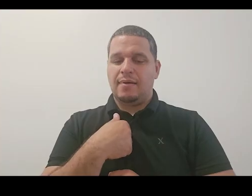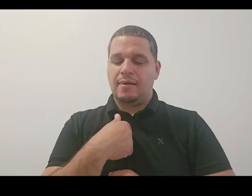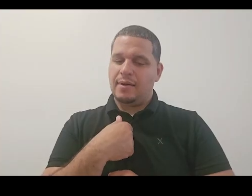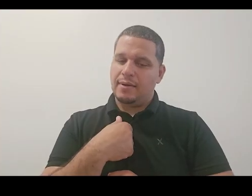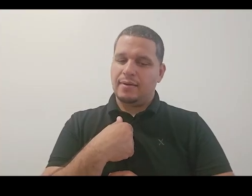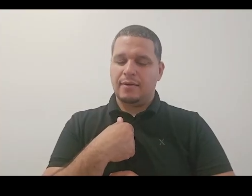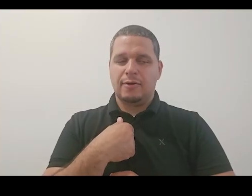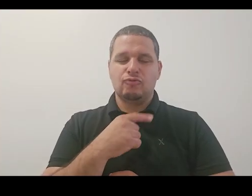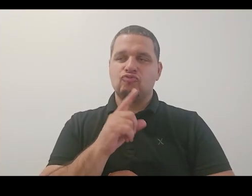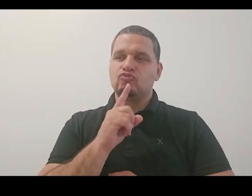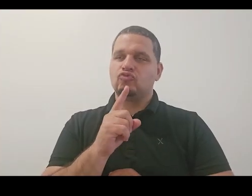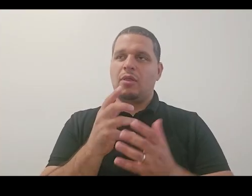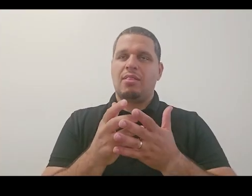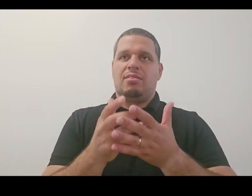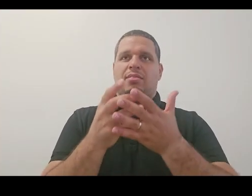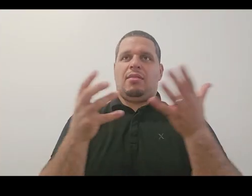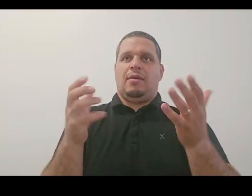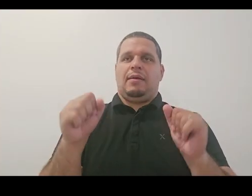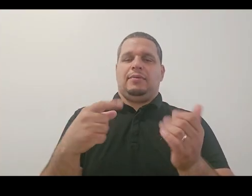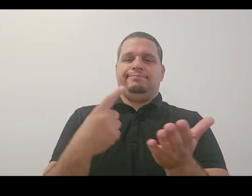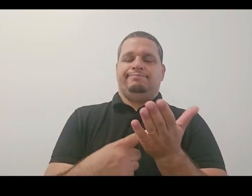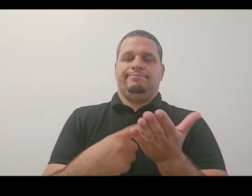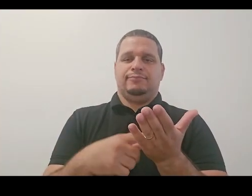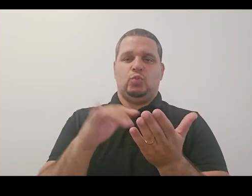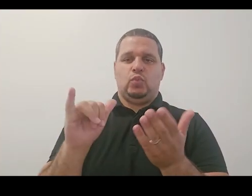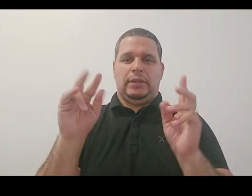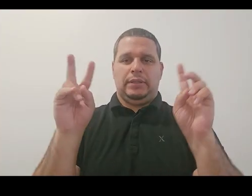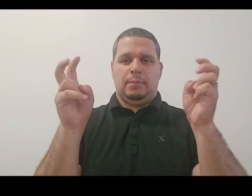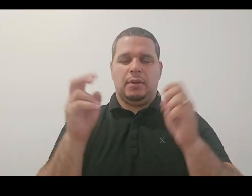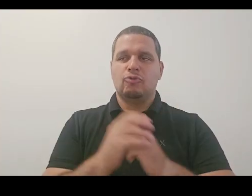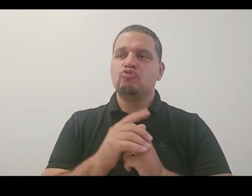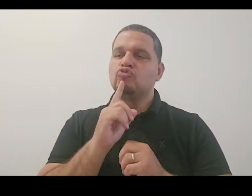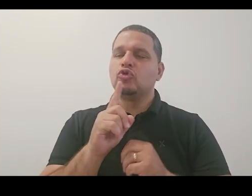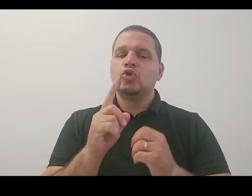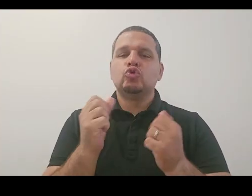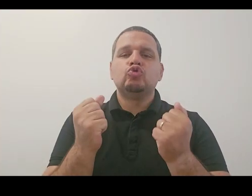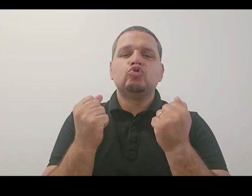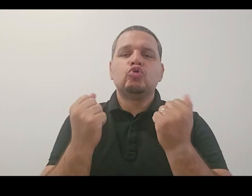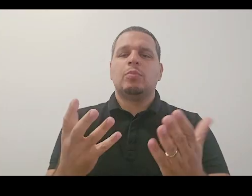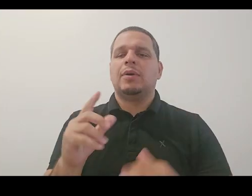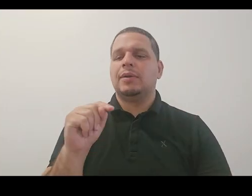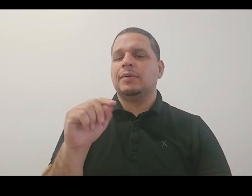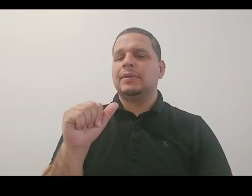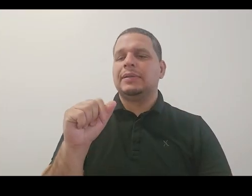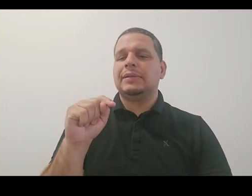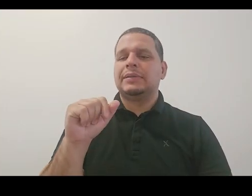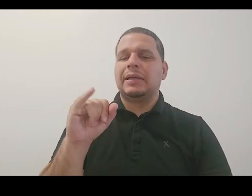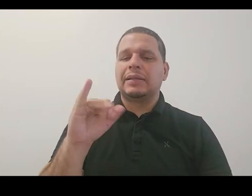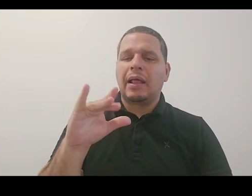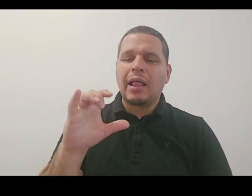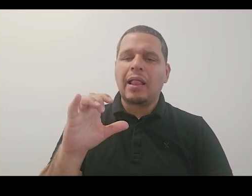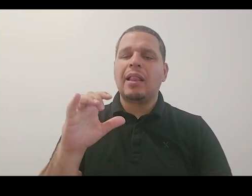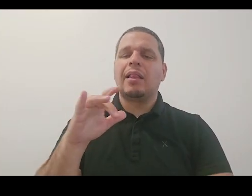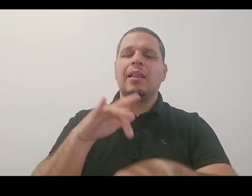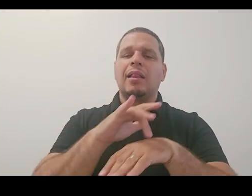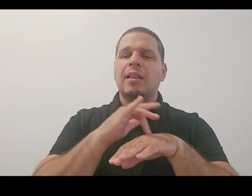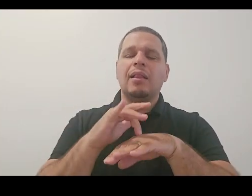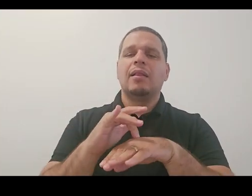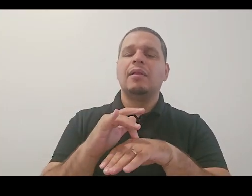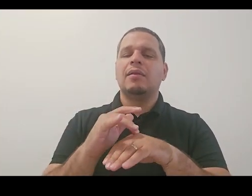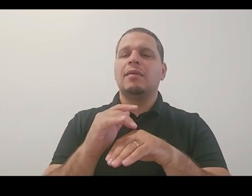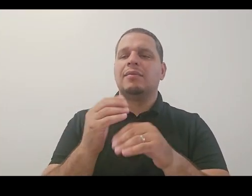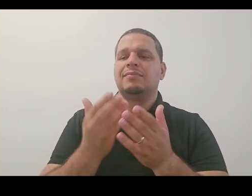so much here. There are so many different tactile and technology solutions that we get